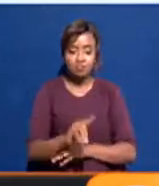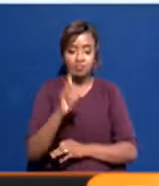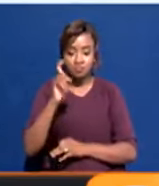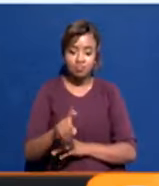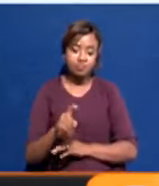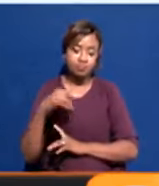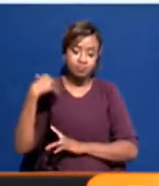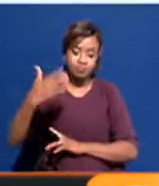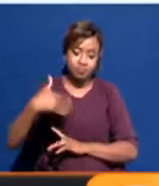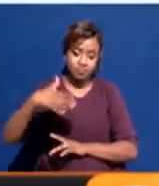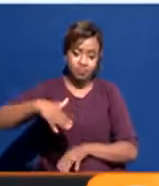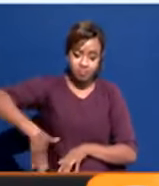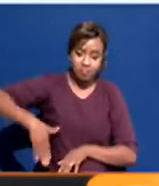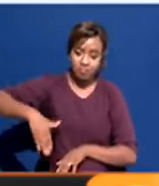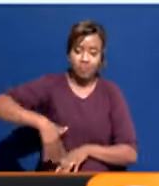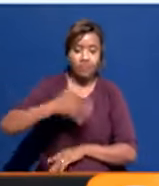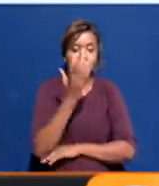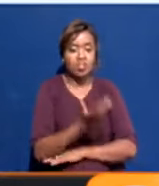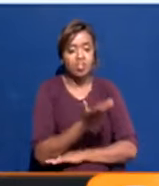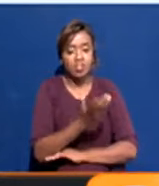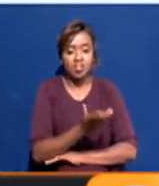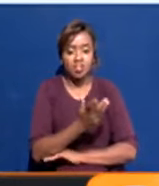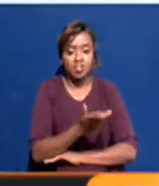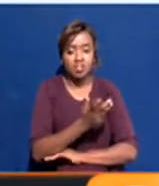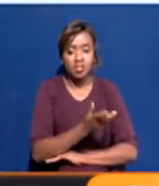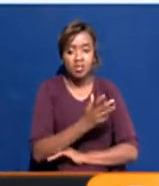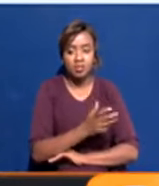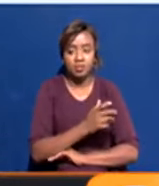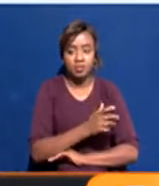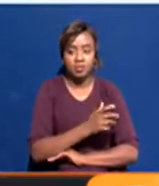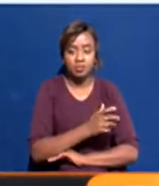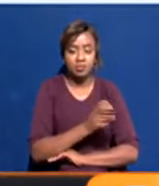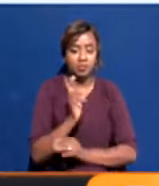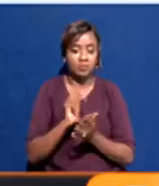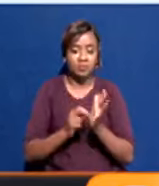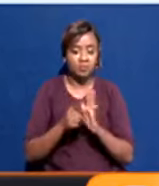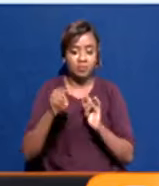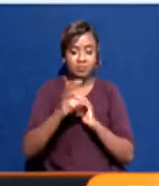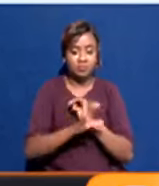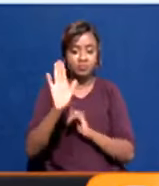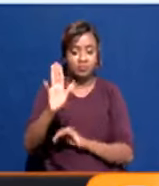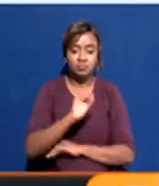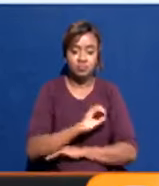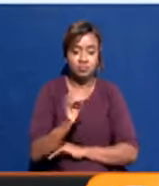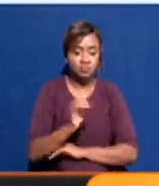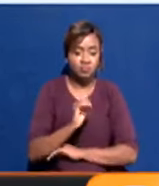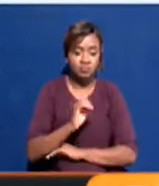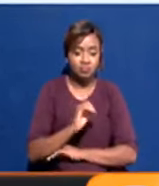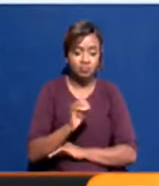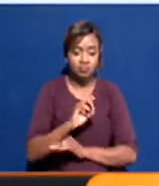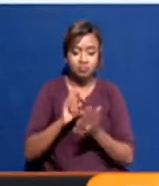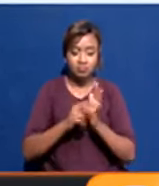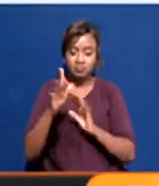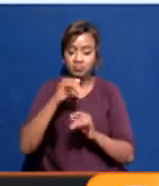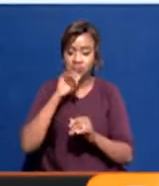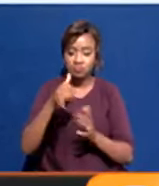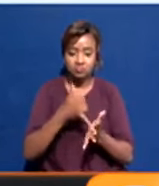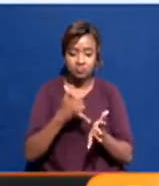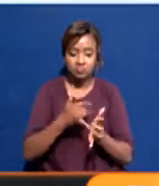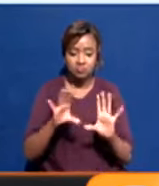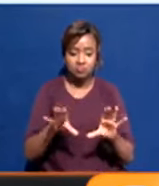to remain on help, community help. So it's like this is not their country. It's like they are not part of the community.